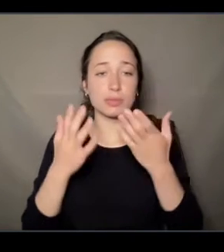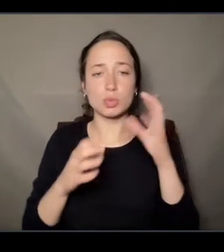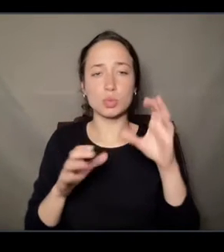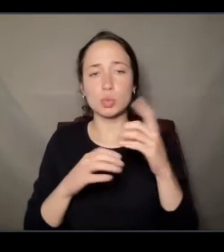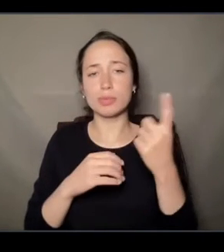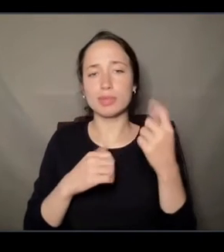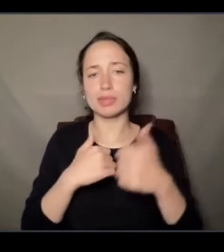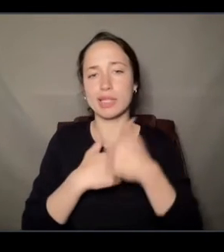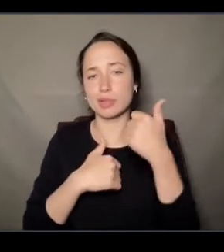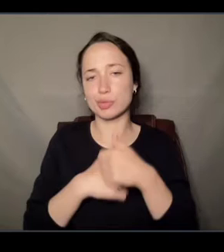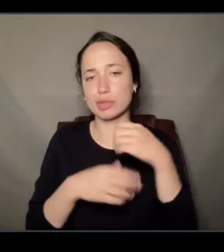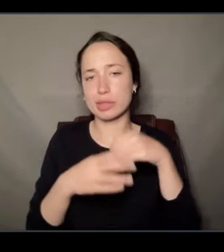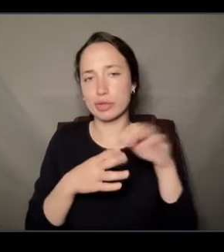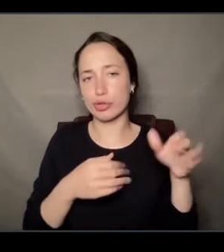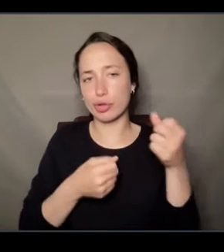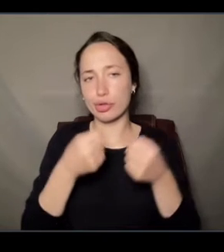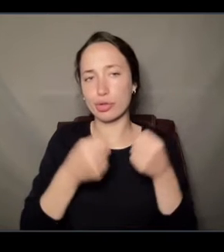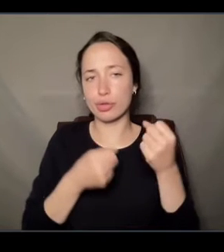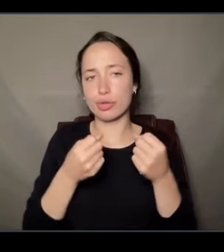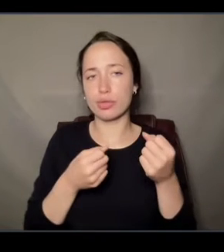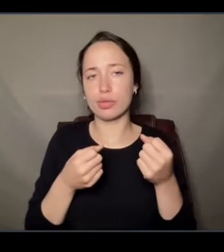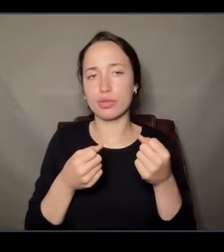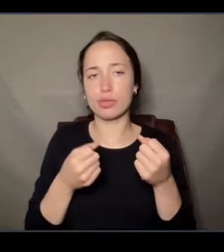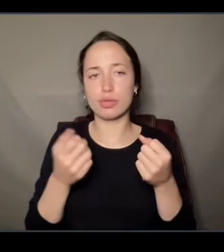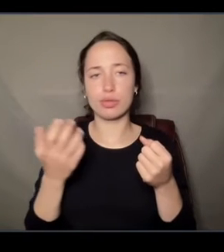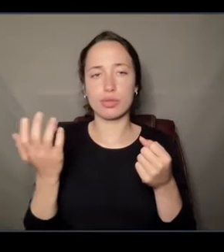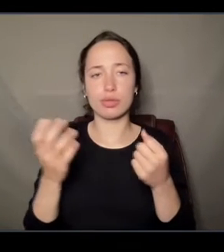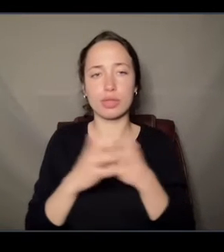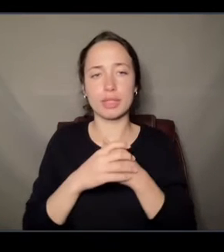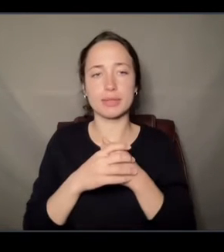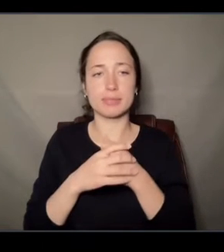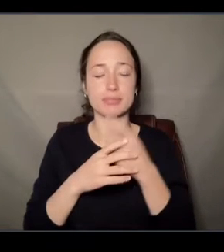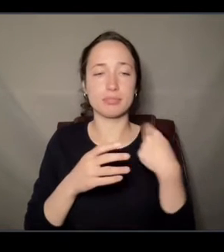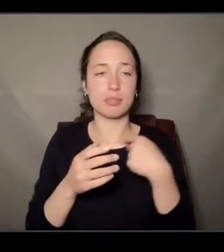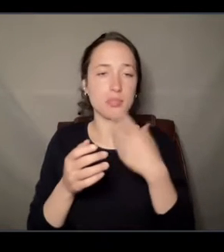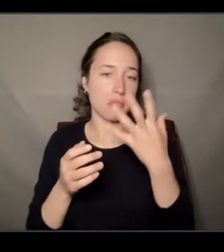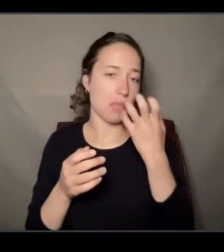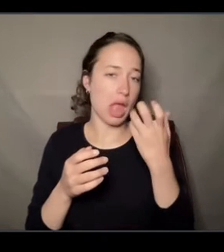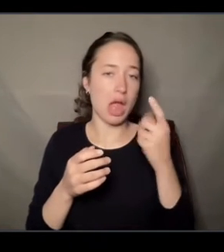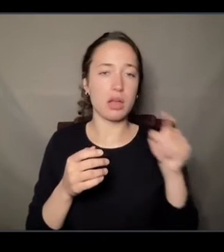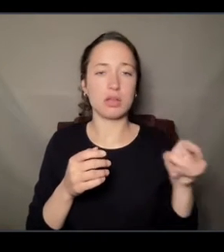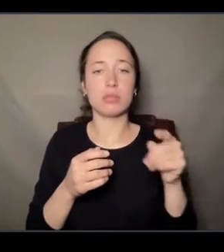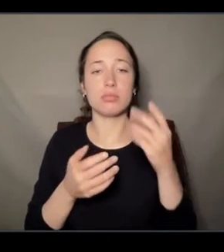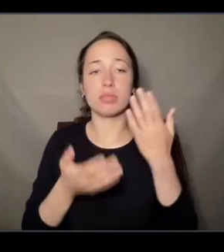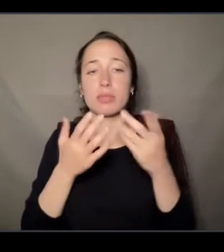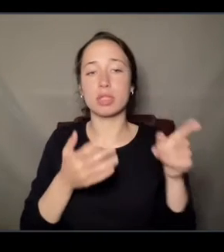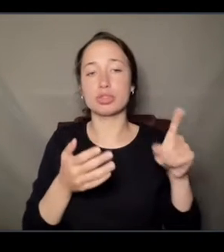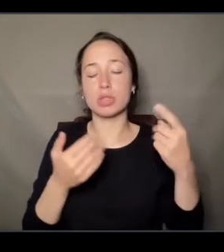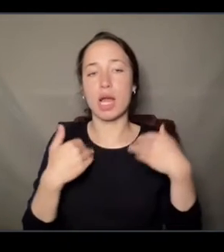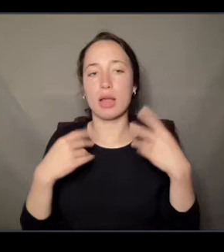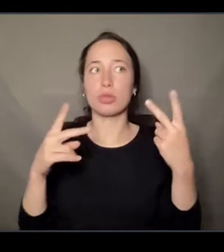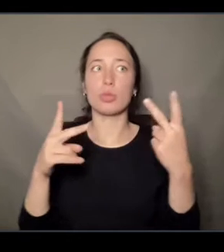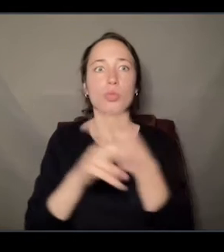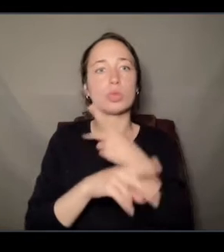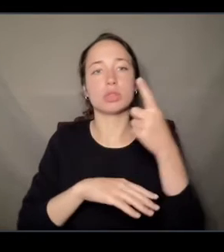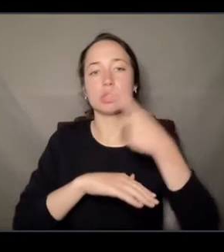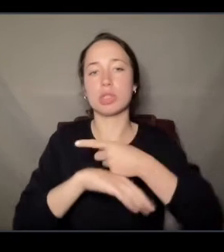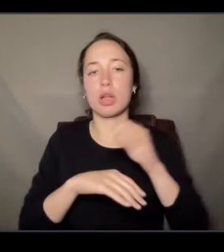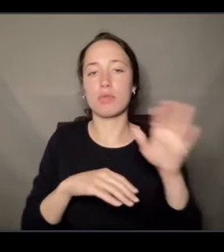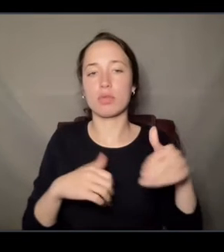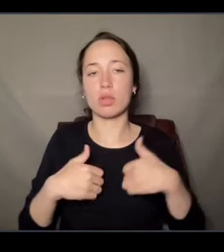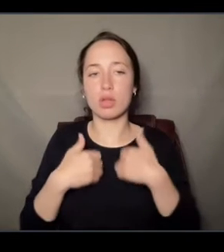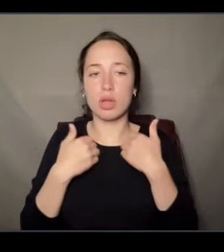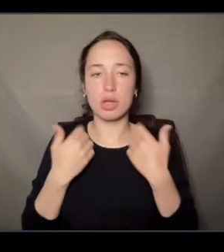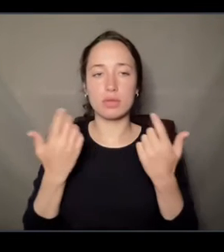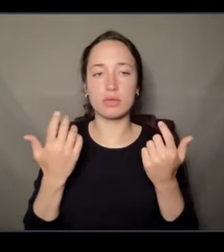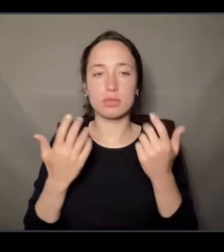even doing something kind of dangerous in their car, and we're mad at them. You know, maybe they just had like the worst day of their life.